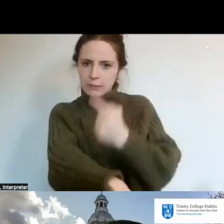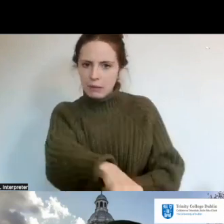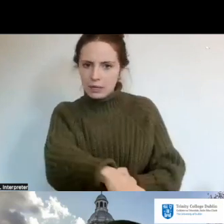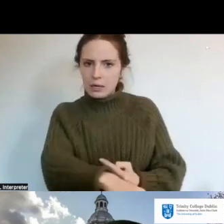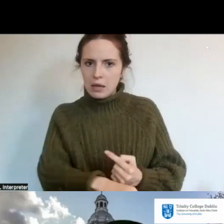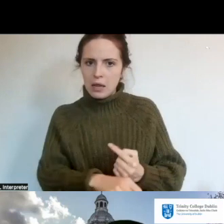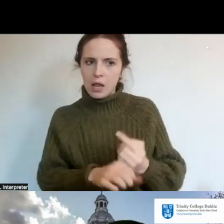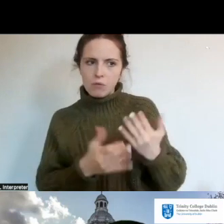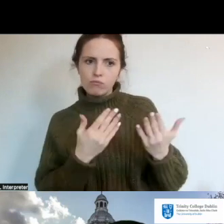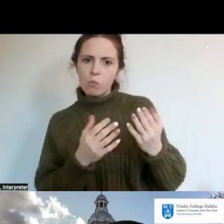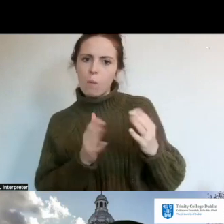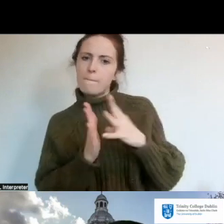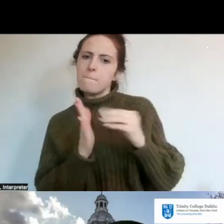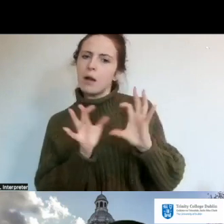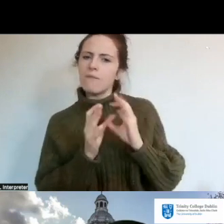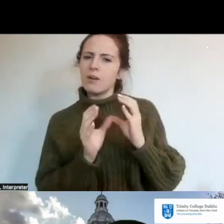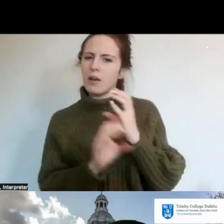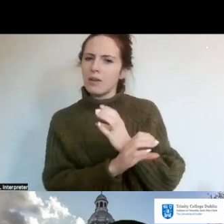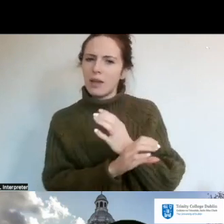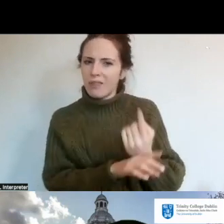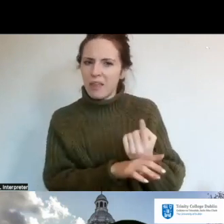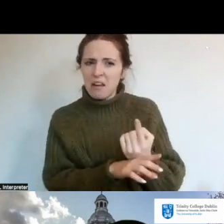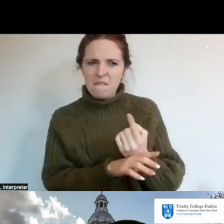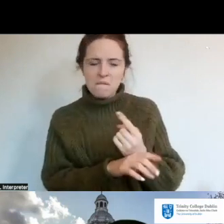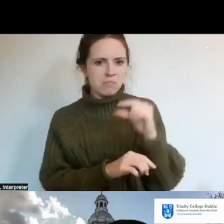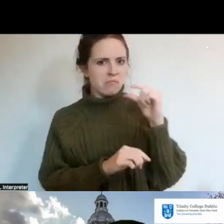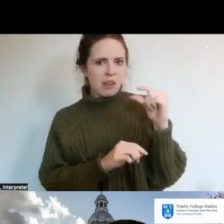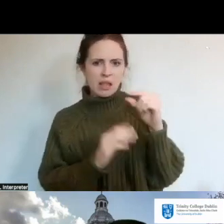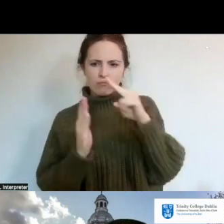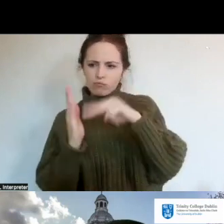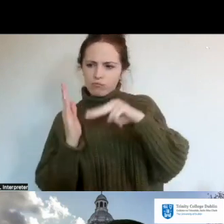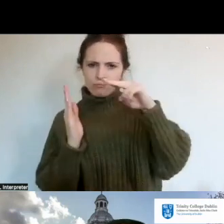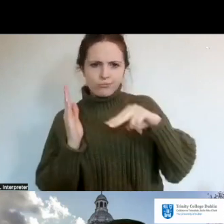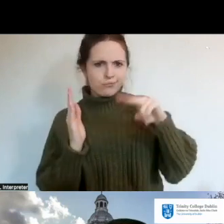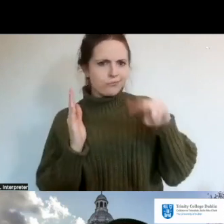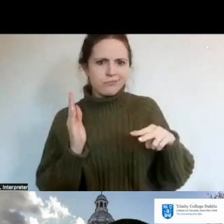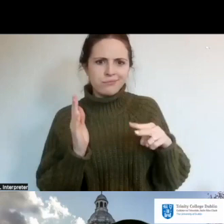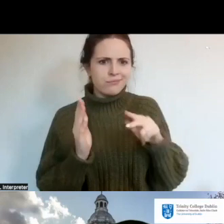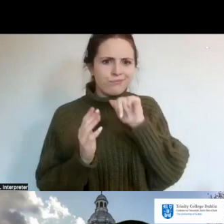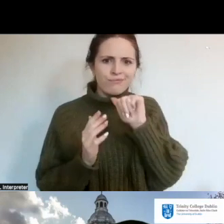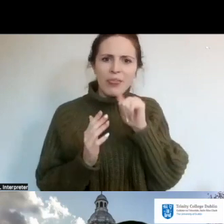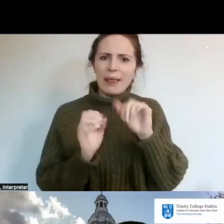that there was very little in the literature about that. And there were no clear models out there.